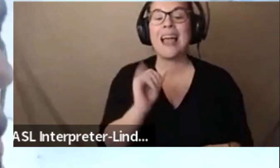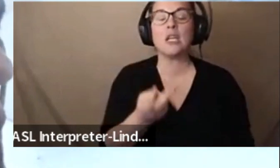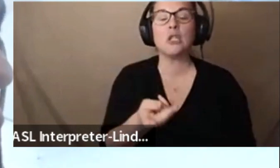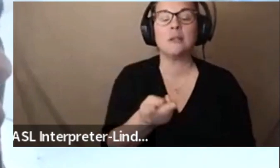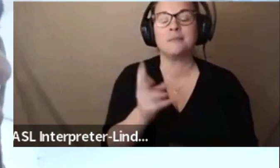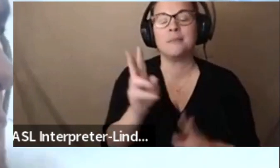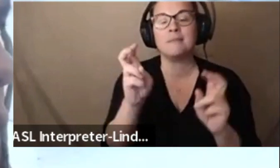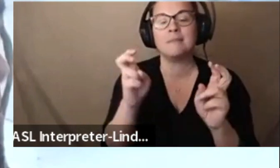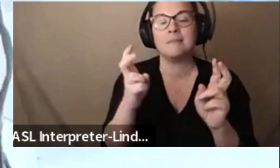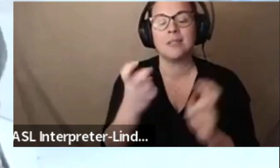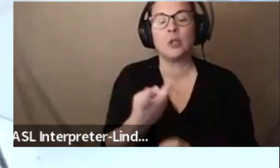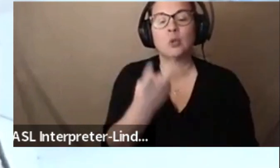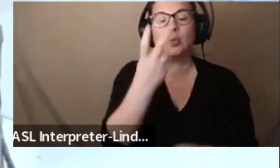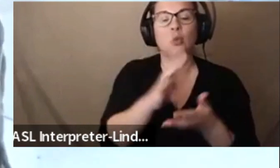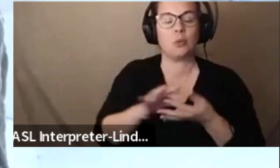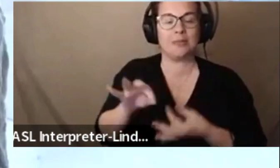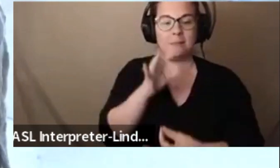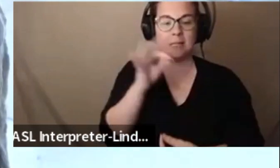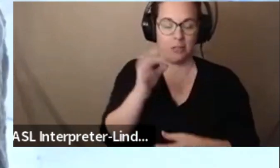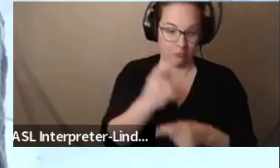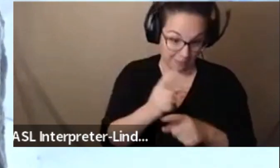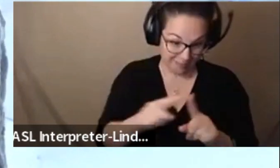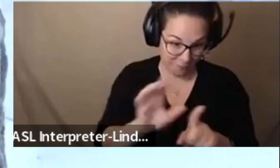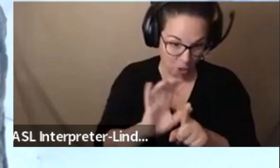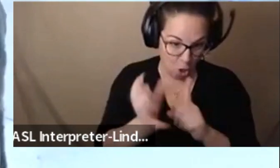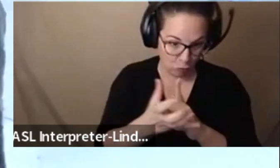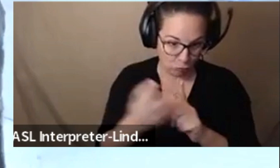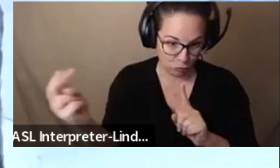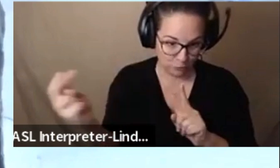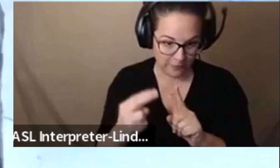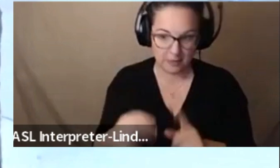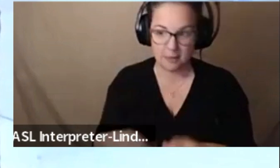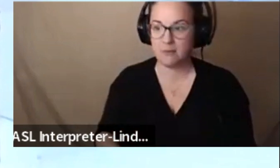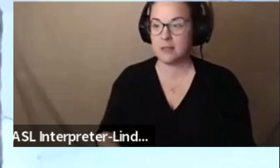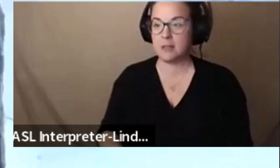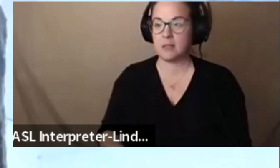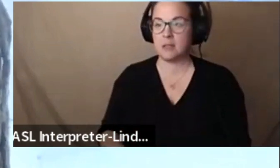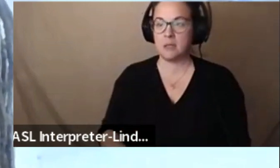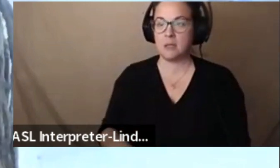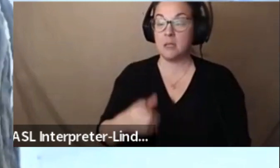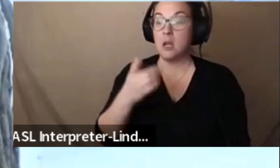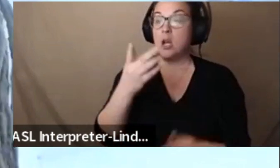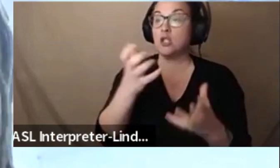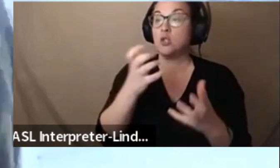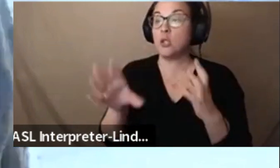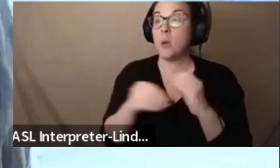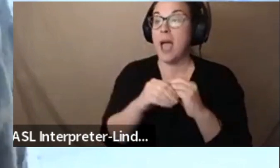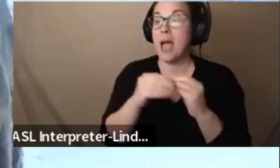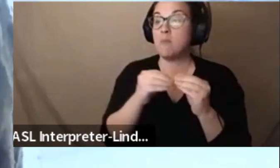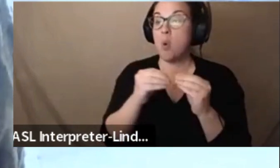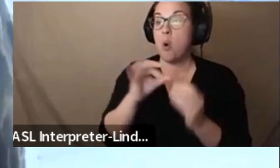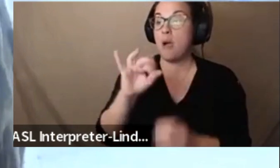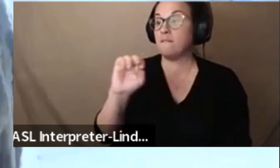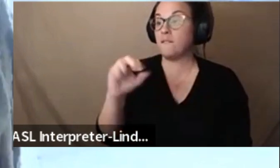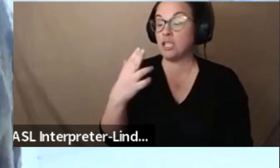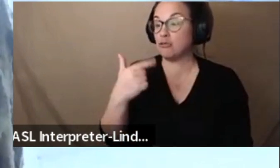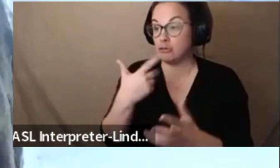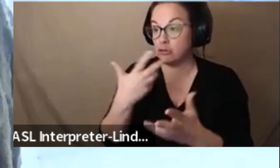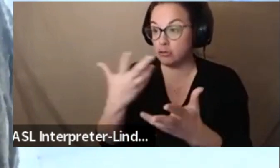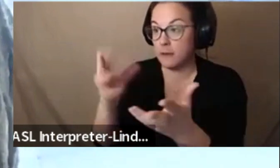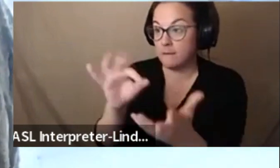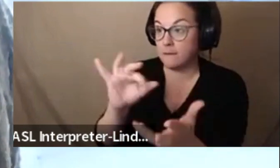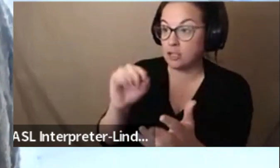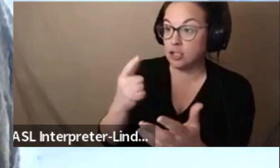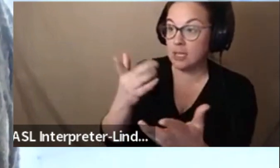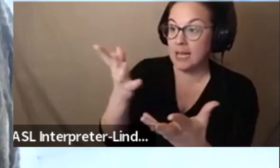spirits essentially to steal another culture's kind of interpretation of it all, right? Is there more you wanted to say